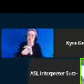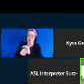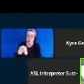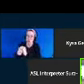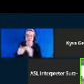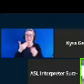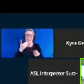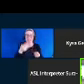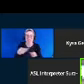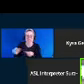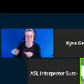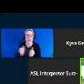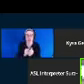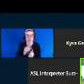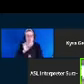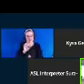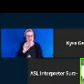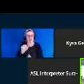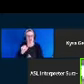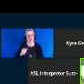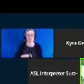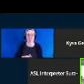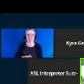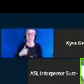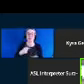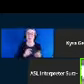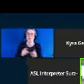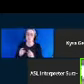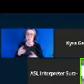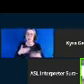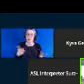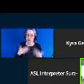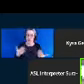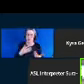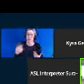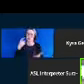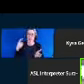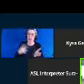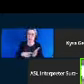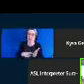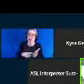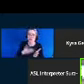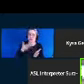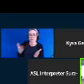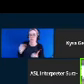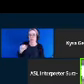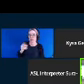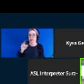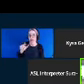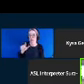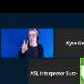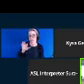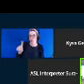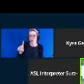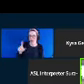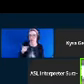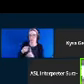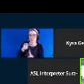partners. I'm also happy and recognize my former colleague, April Wood, from the